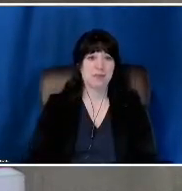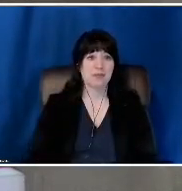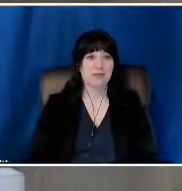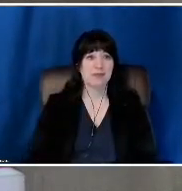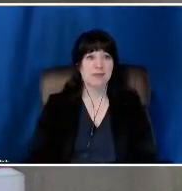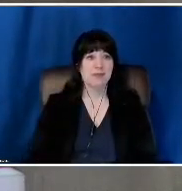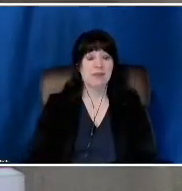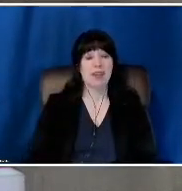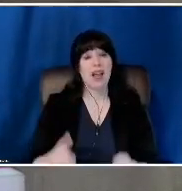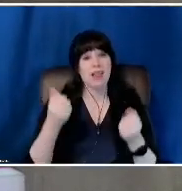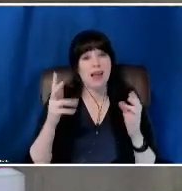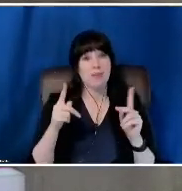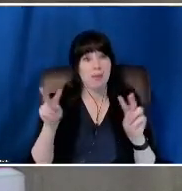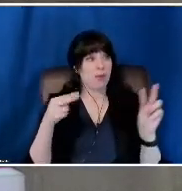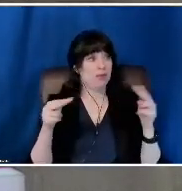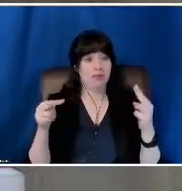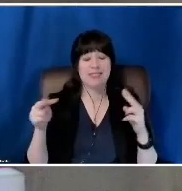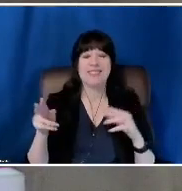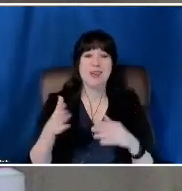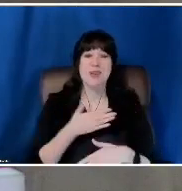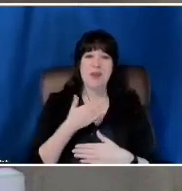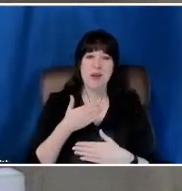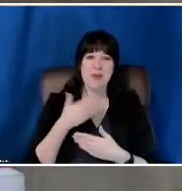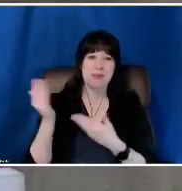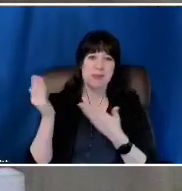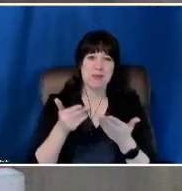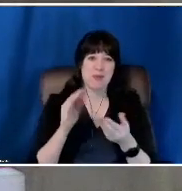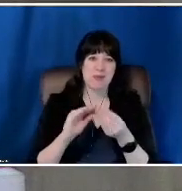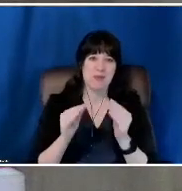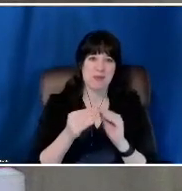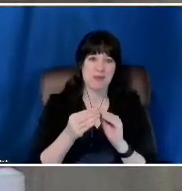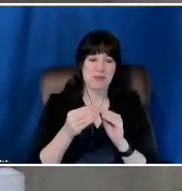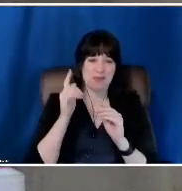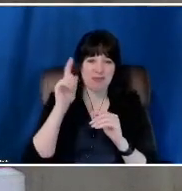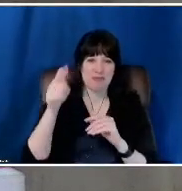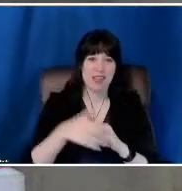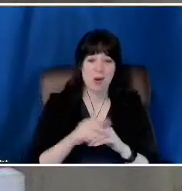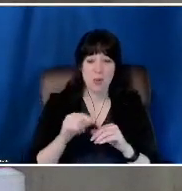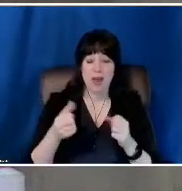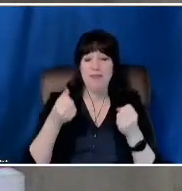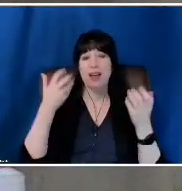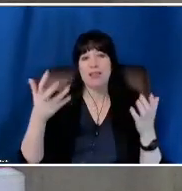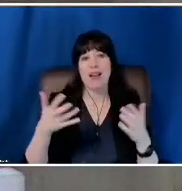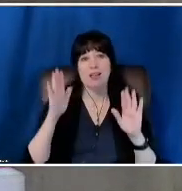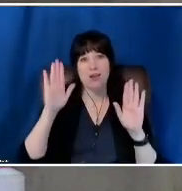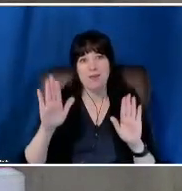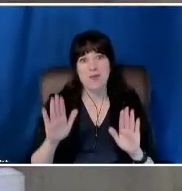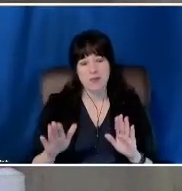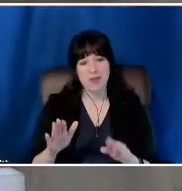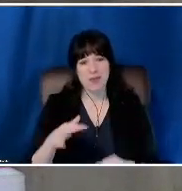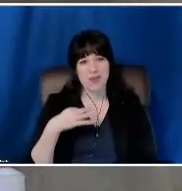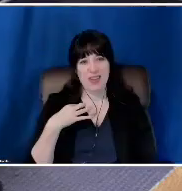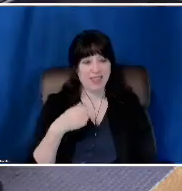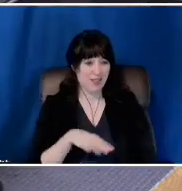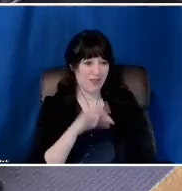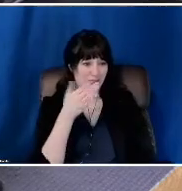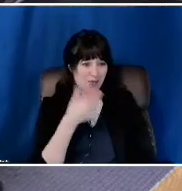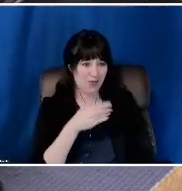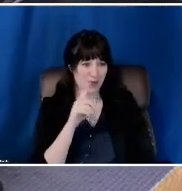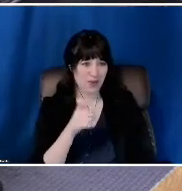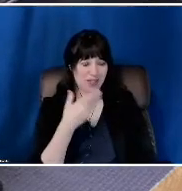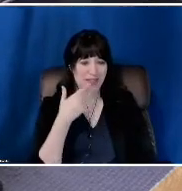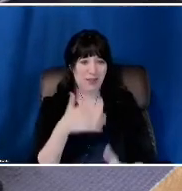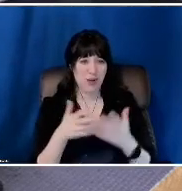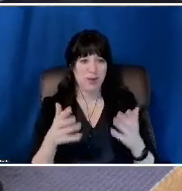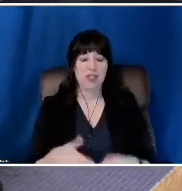See a lot of people looking around. Happy to follow up, but we have a lot of wonderful volunteers. I'll say a I lot. I found a good question. Thank you very much. I see